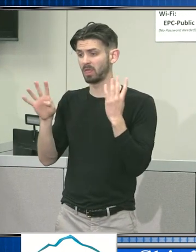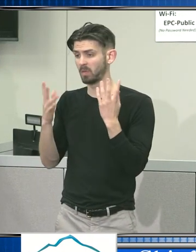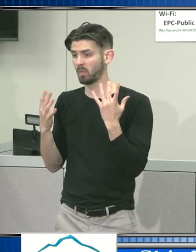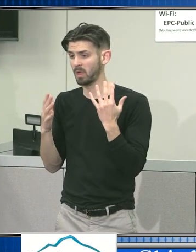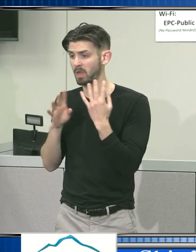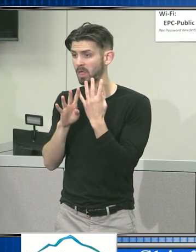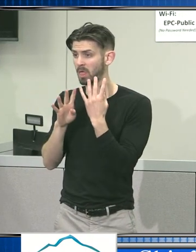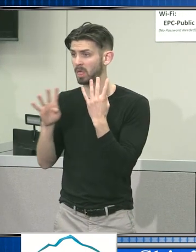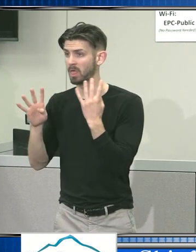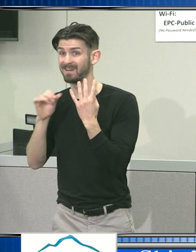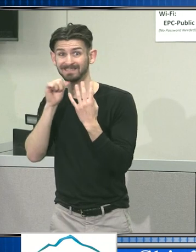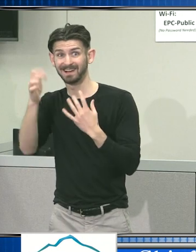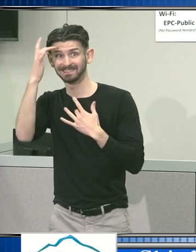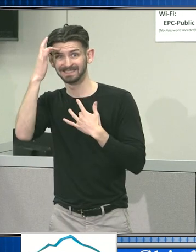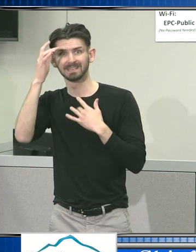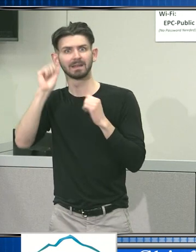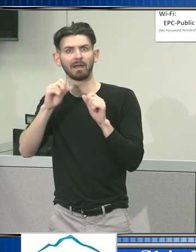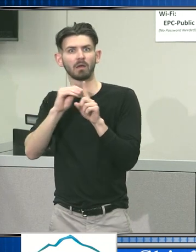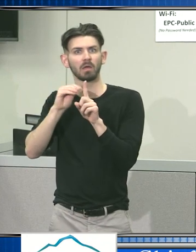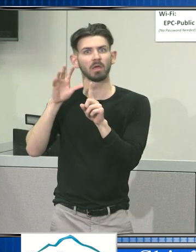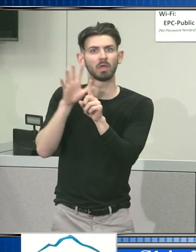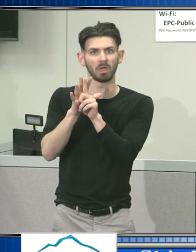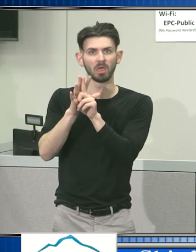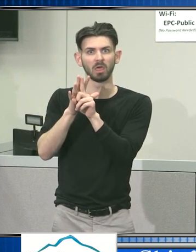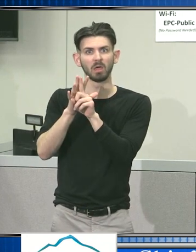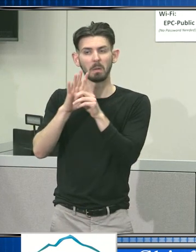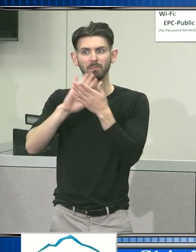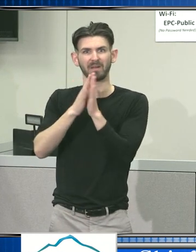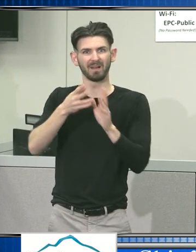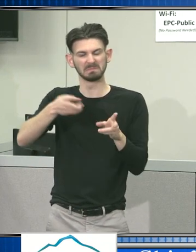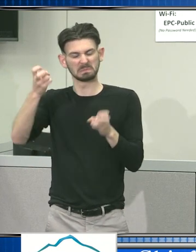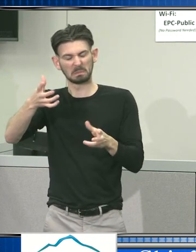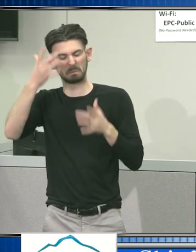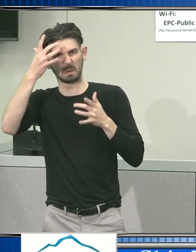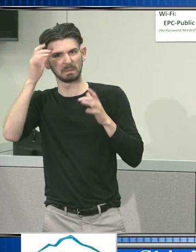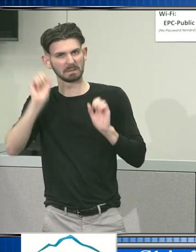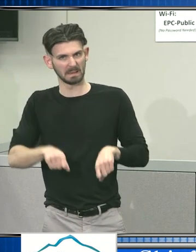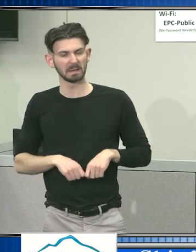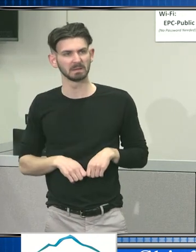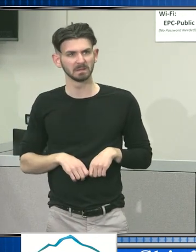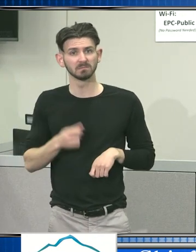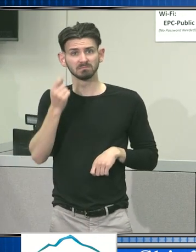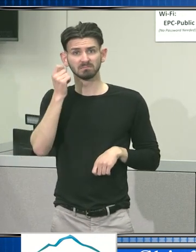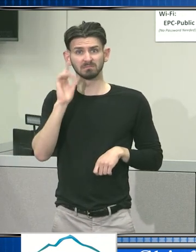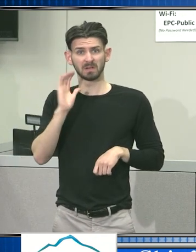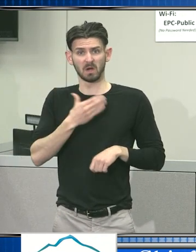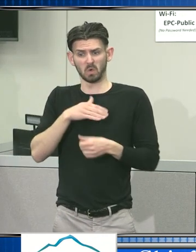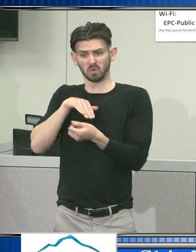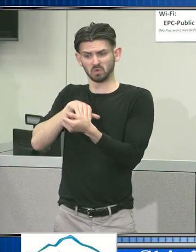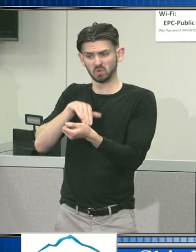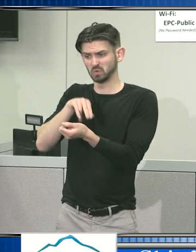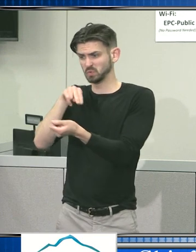emergency department staff is working around the clock to take care of patients that are coming in that definitely need that emergency